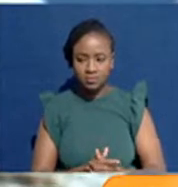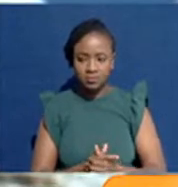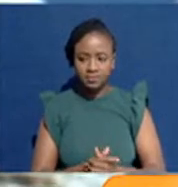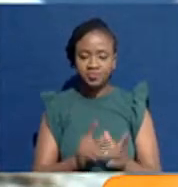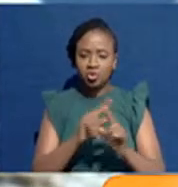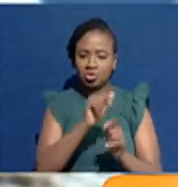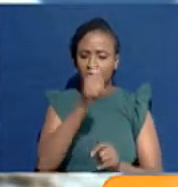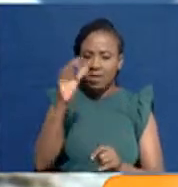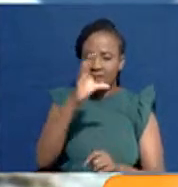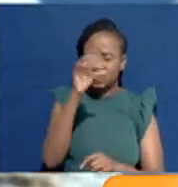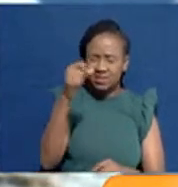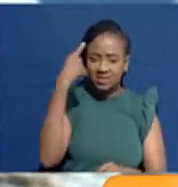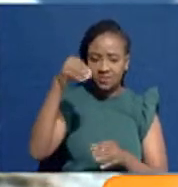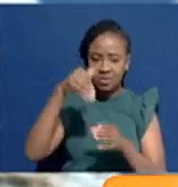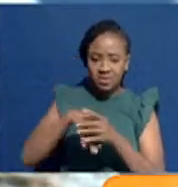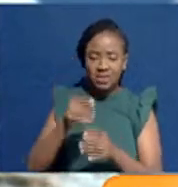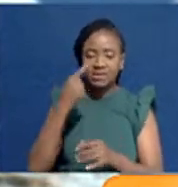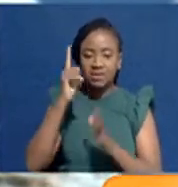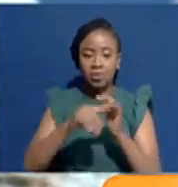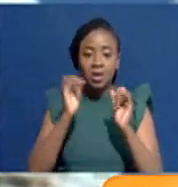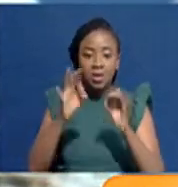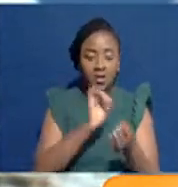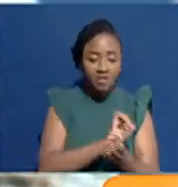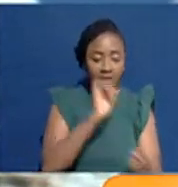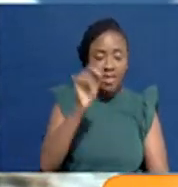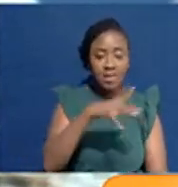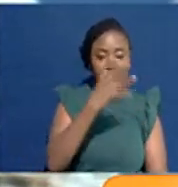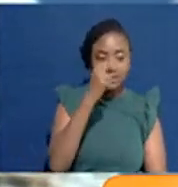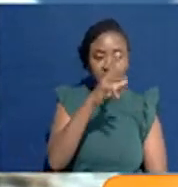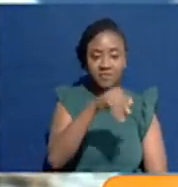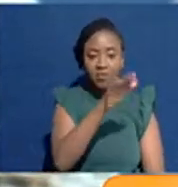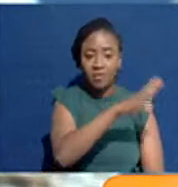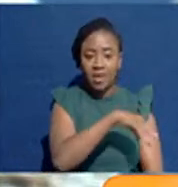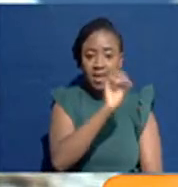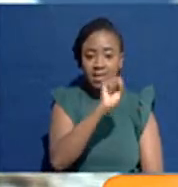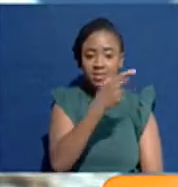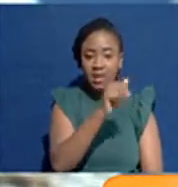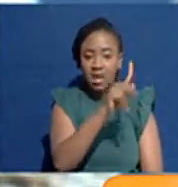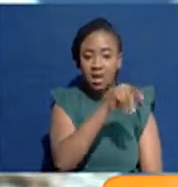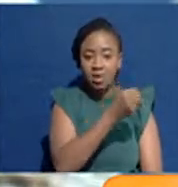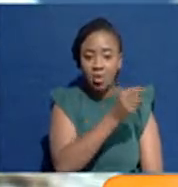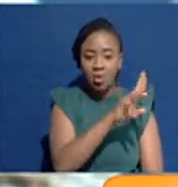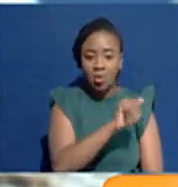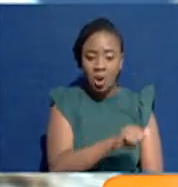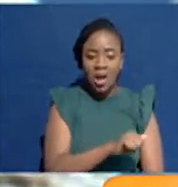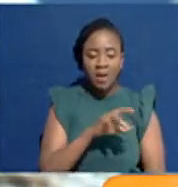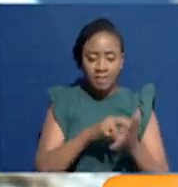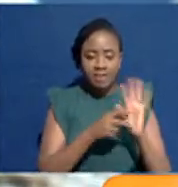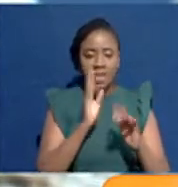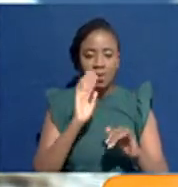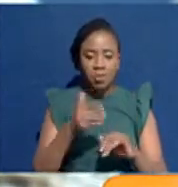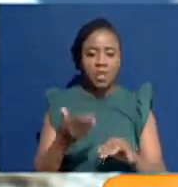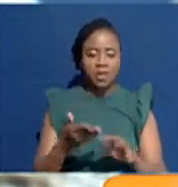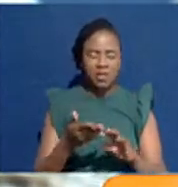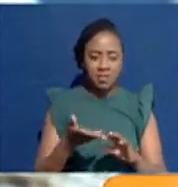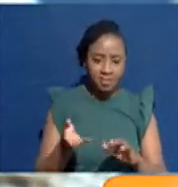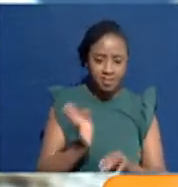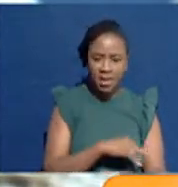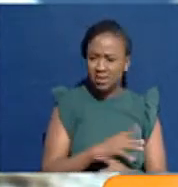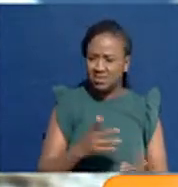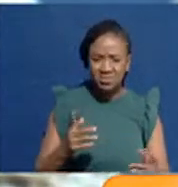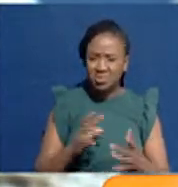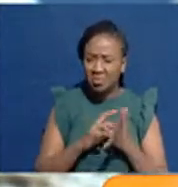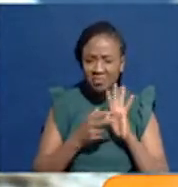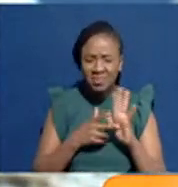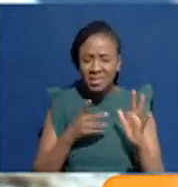released a suspect in Shakahola, they would still put him back. That is a government that does not understand the separation of powers. We would wish